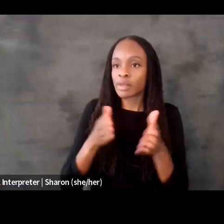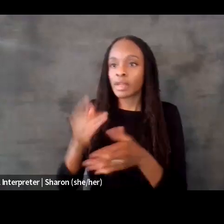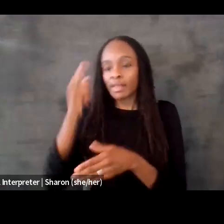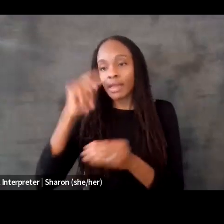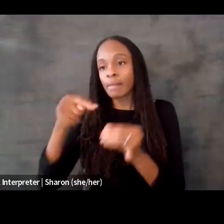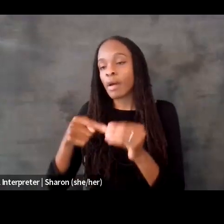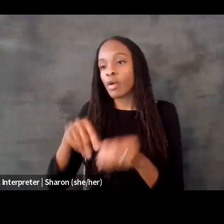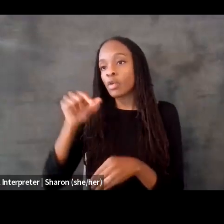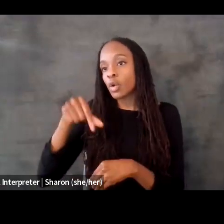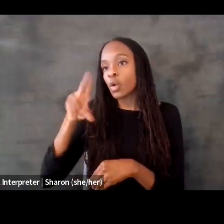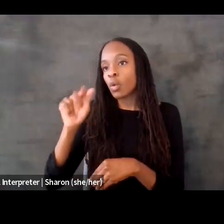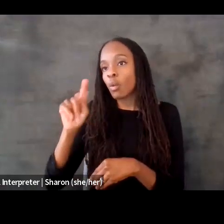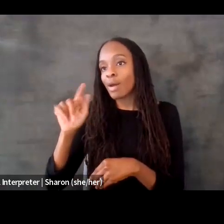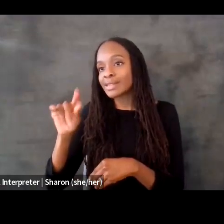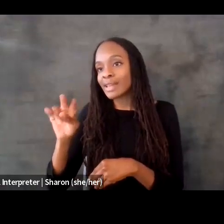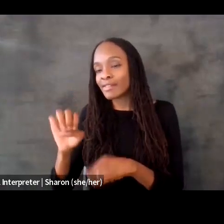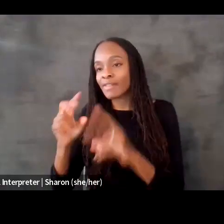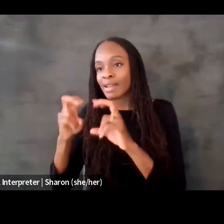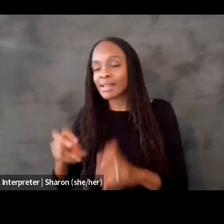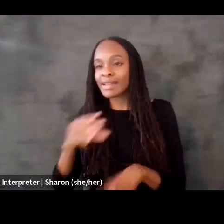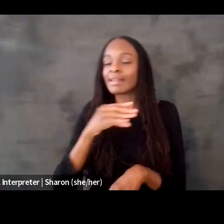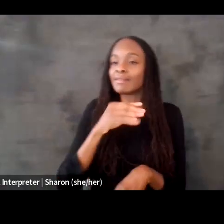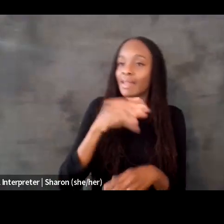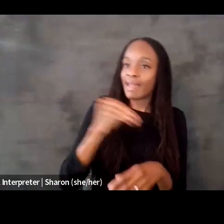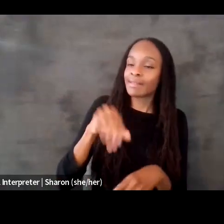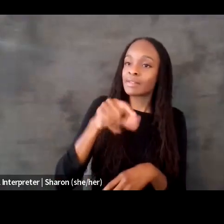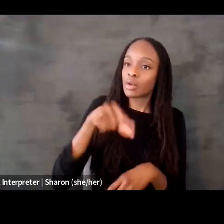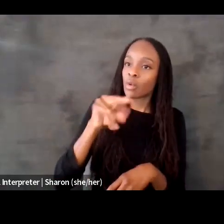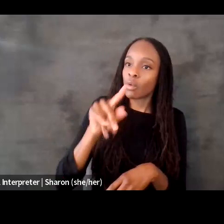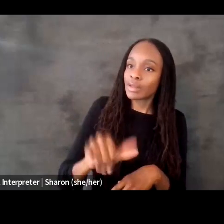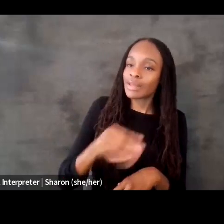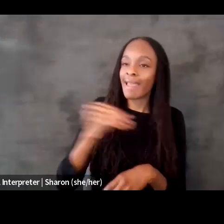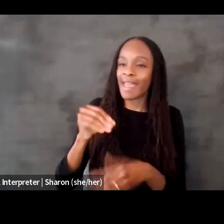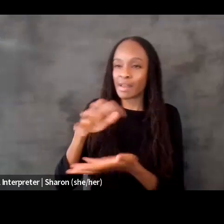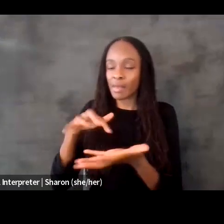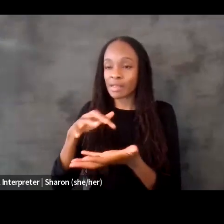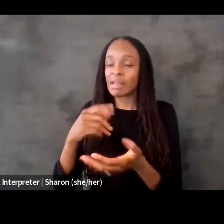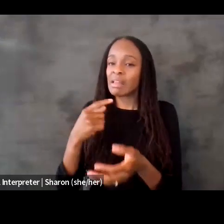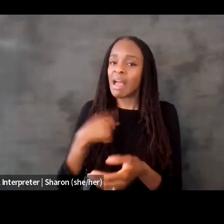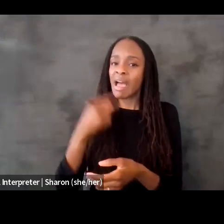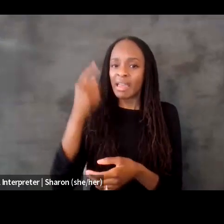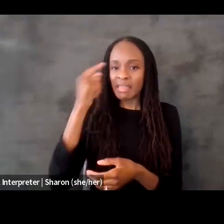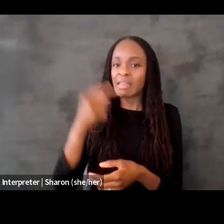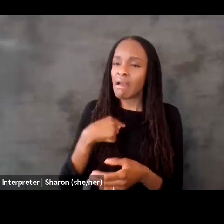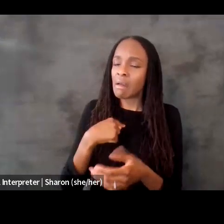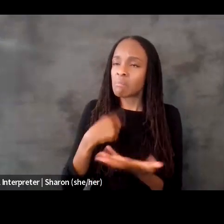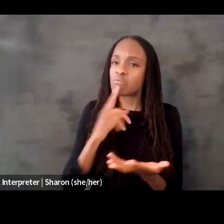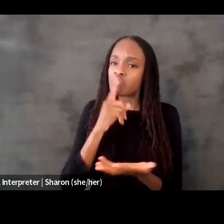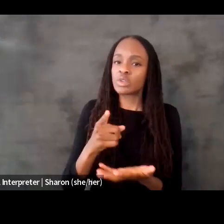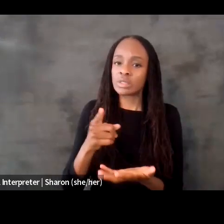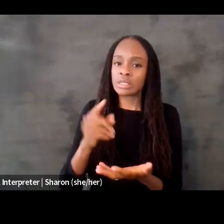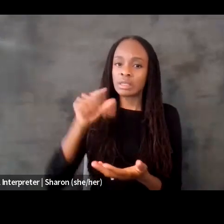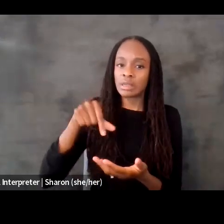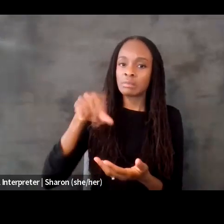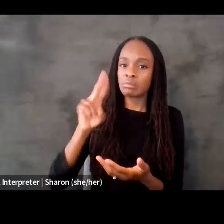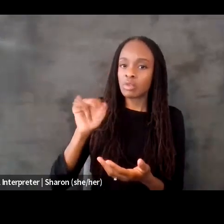versus qualitative analysis and mixed methods analysis. I consider myself heavily quant, but for a long time in the field, we were primarily